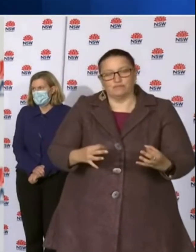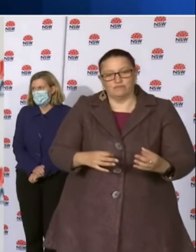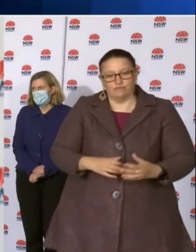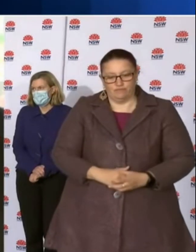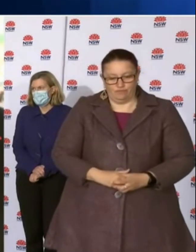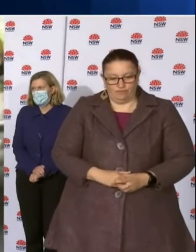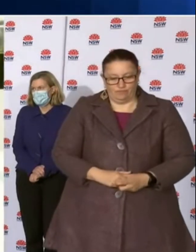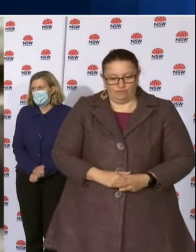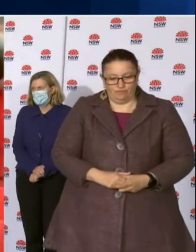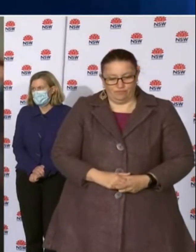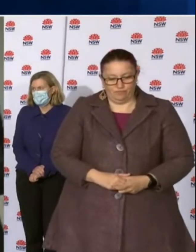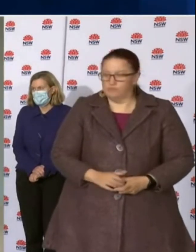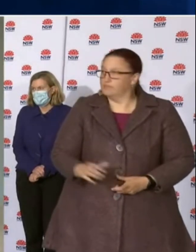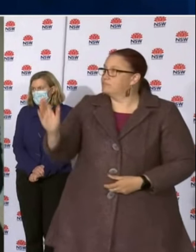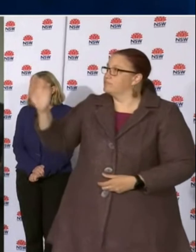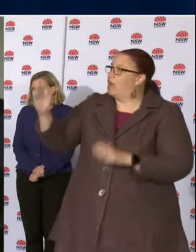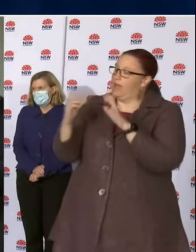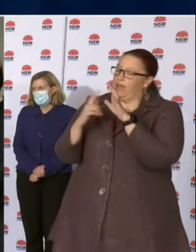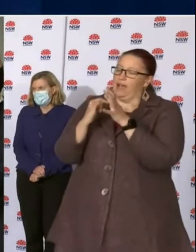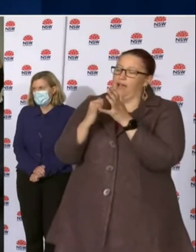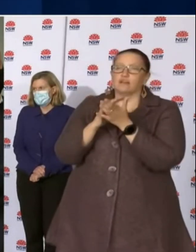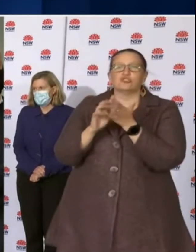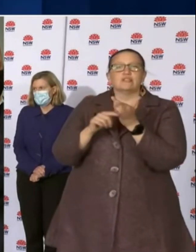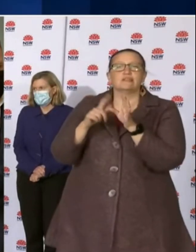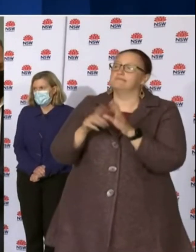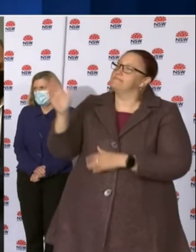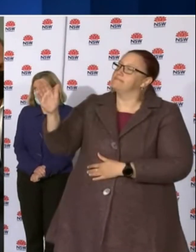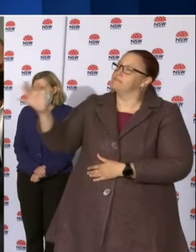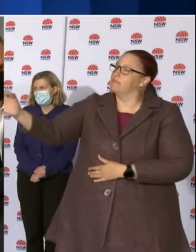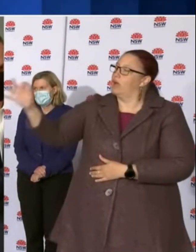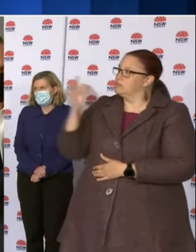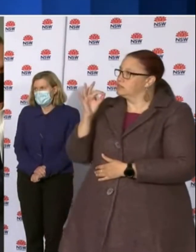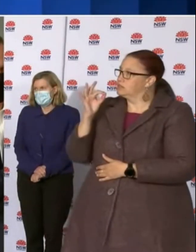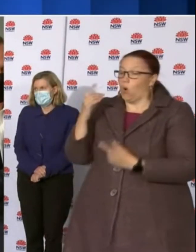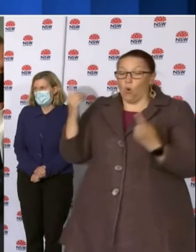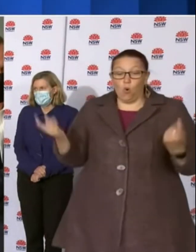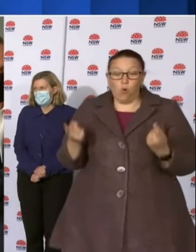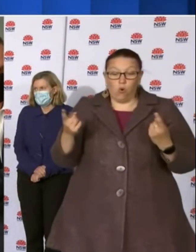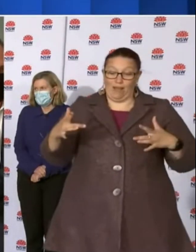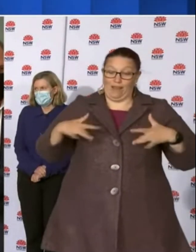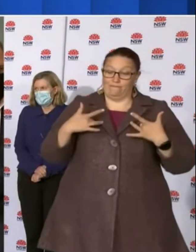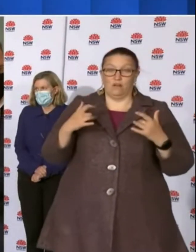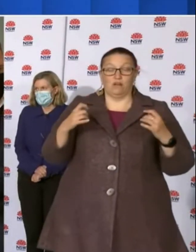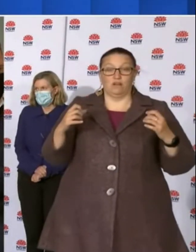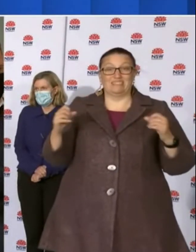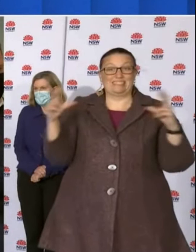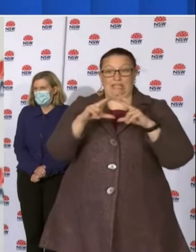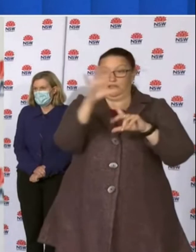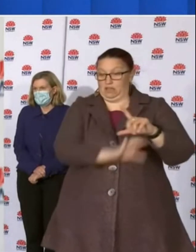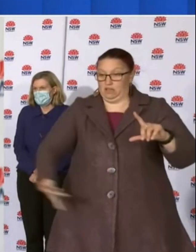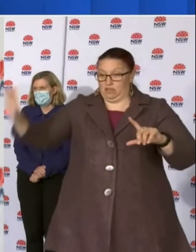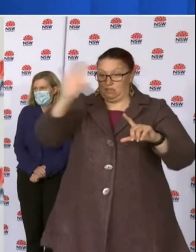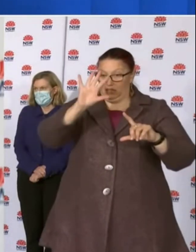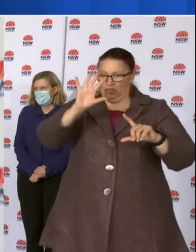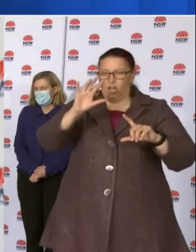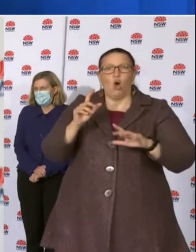Ashley. With construction workers, why are you still letting construction workers from Greater Sydney go to regional areas and work on big sites? Well, they aren't able